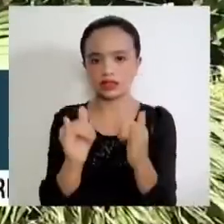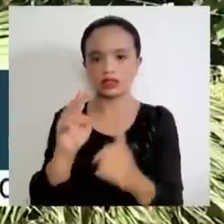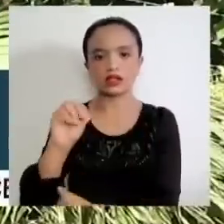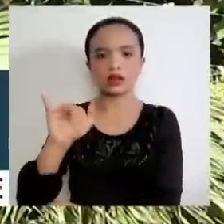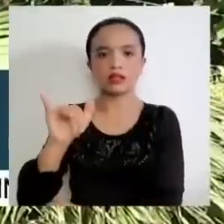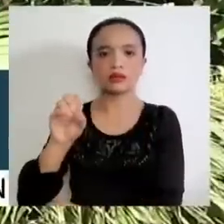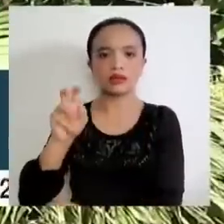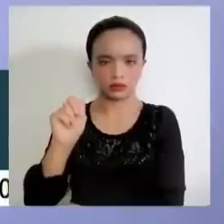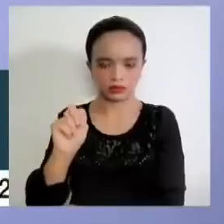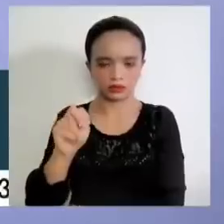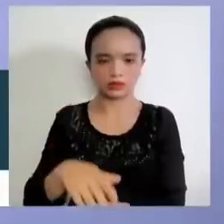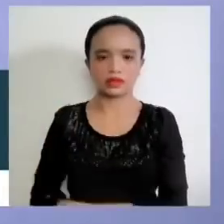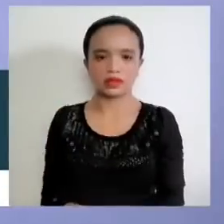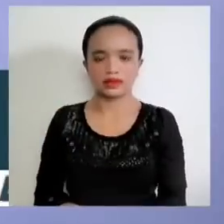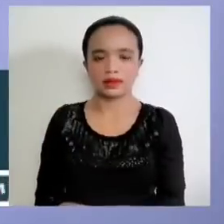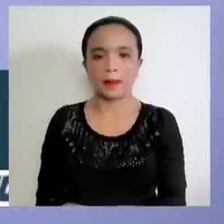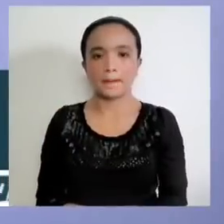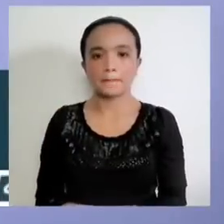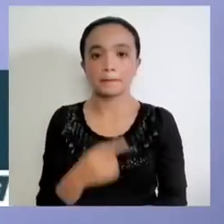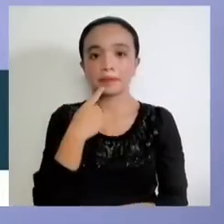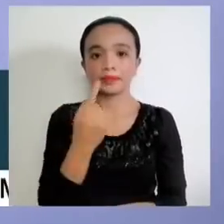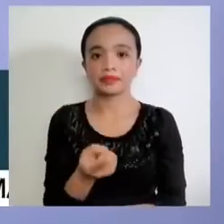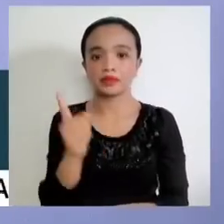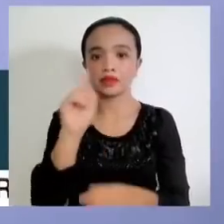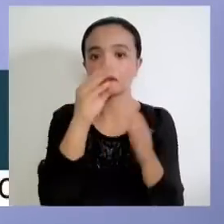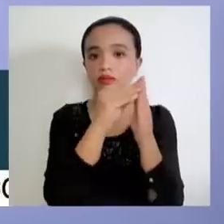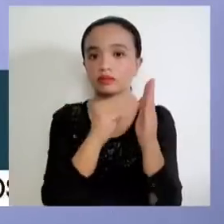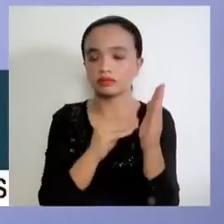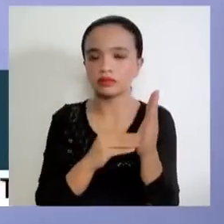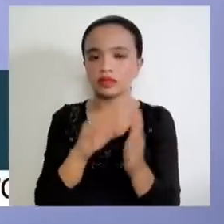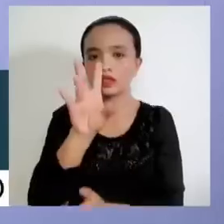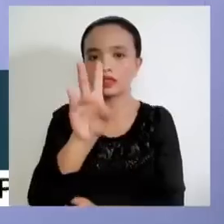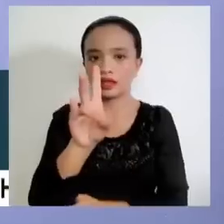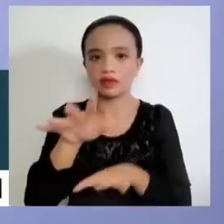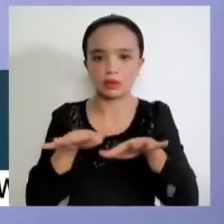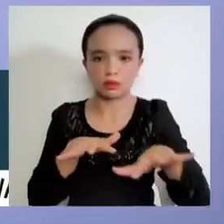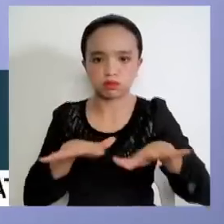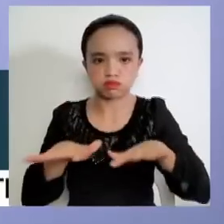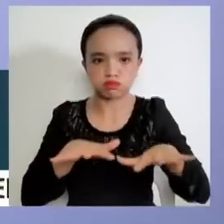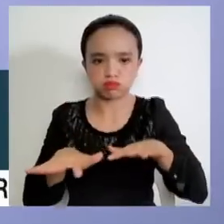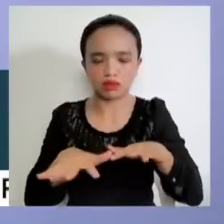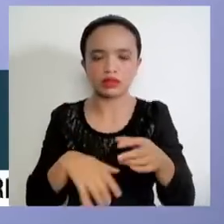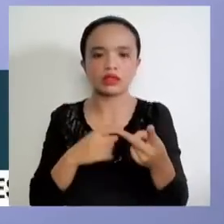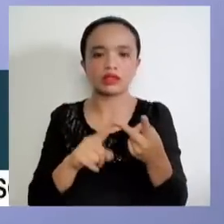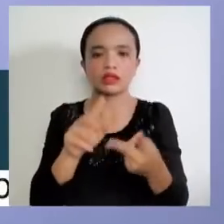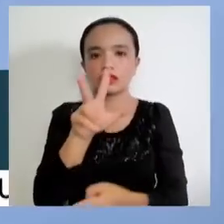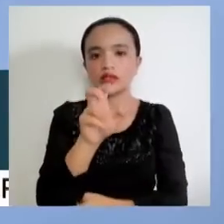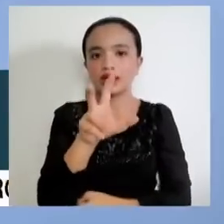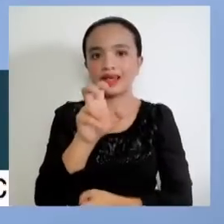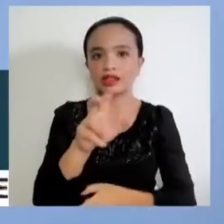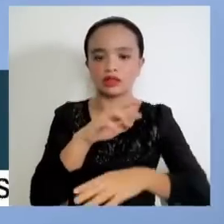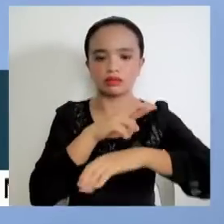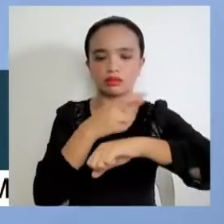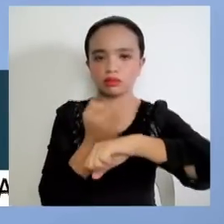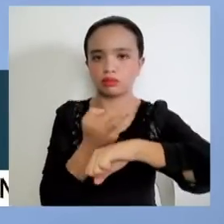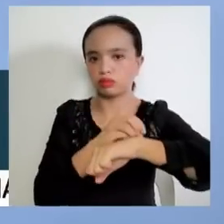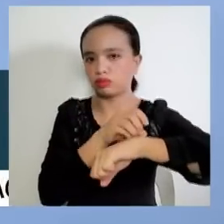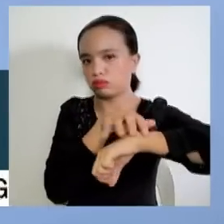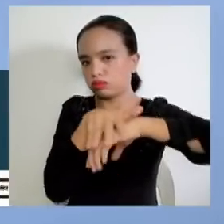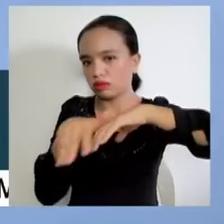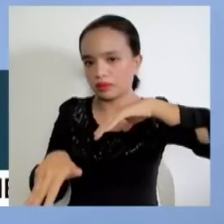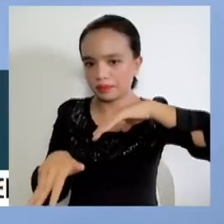volcano. State volcanologists have recorded 7 volcanic quakes and 309 rockfall events. 7 dome